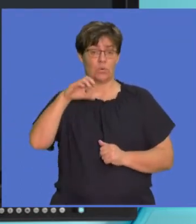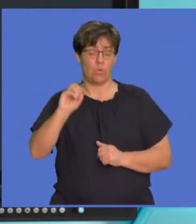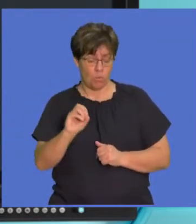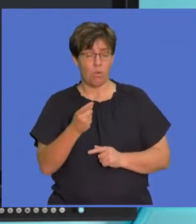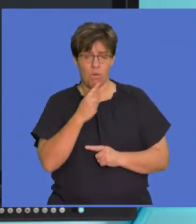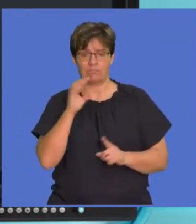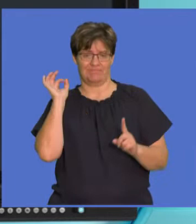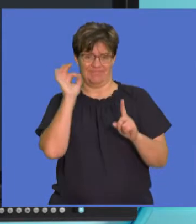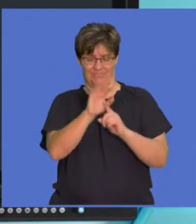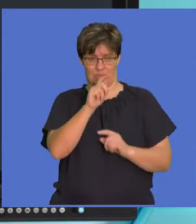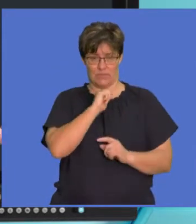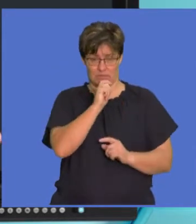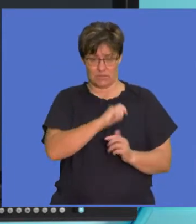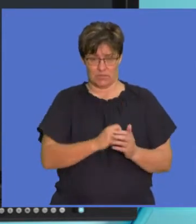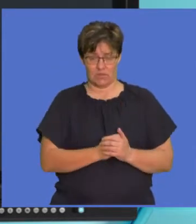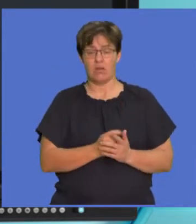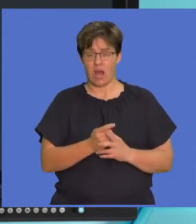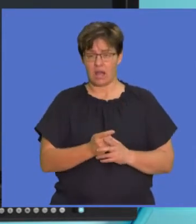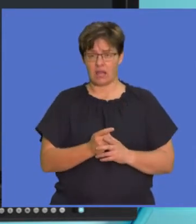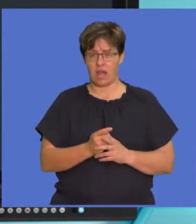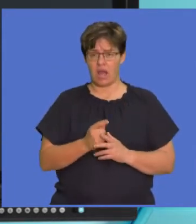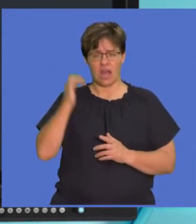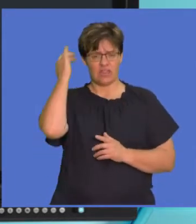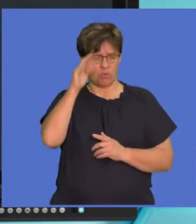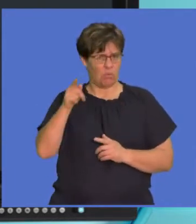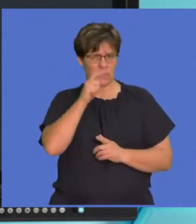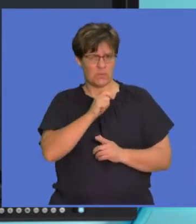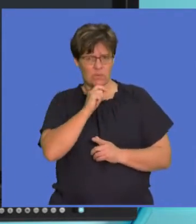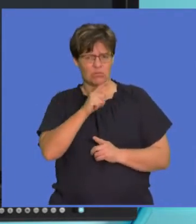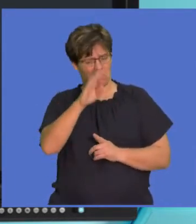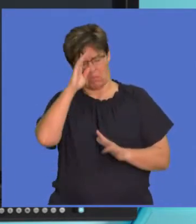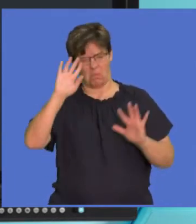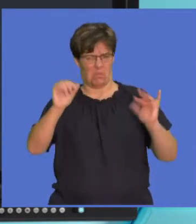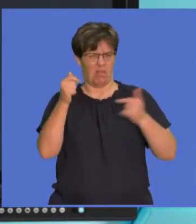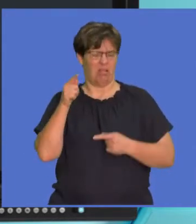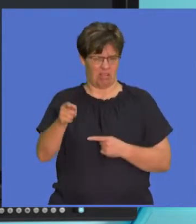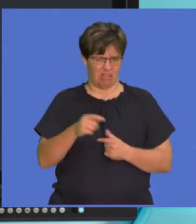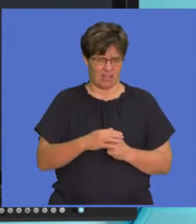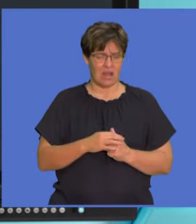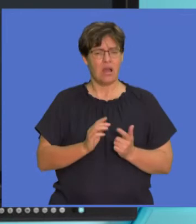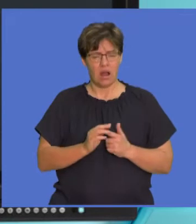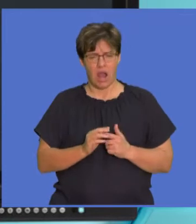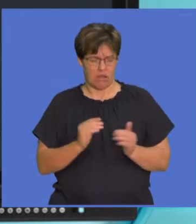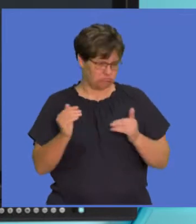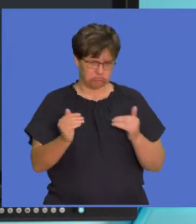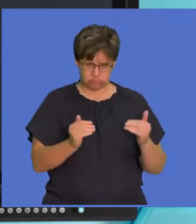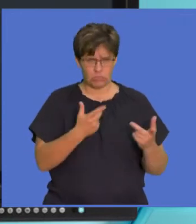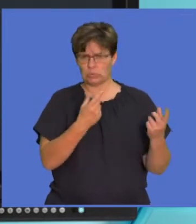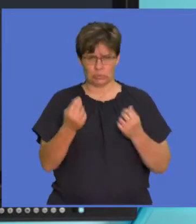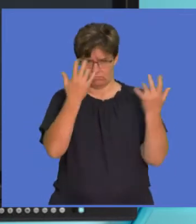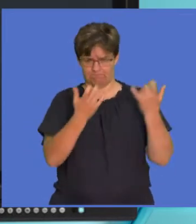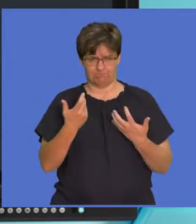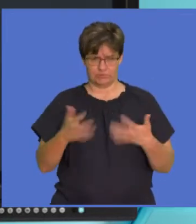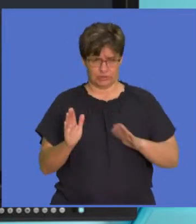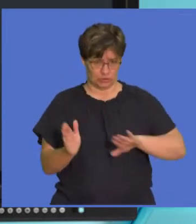specific, because I know that using the theorem of Pythagoras, you are very familiar with that and you can maneuver your way around it. So now